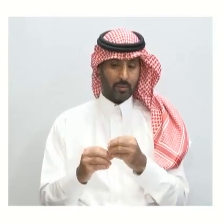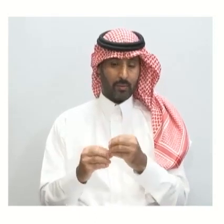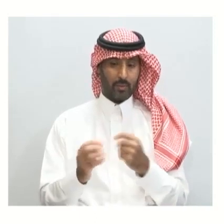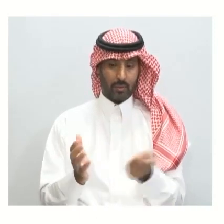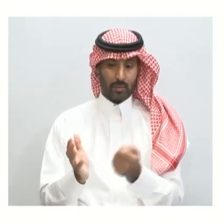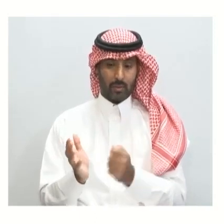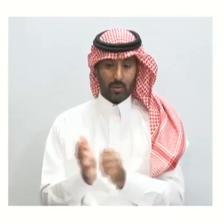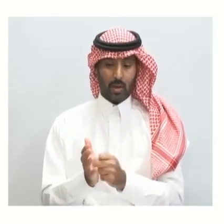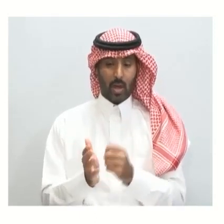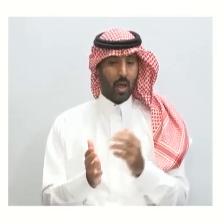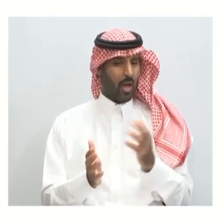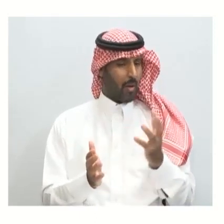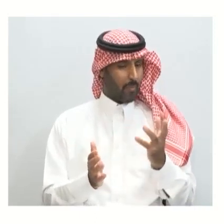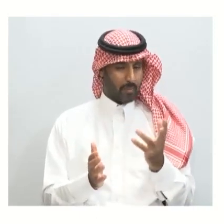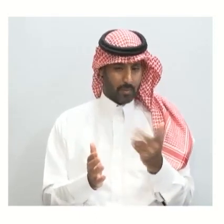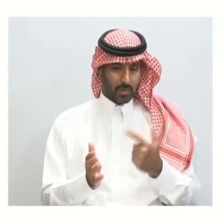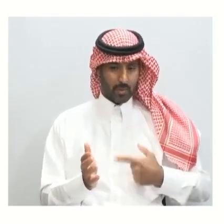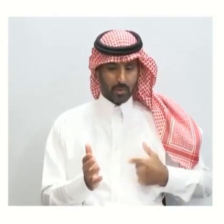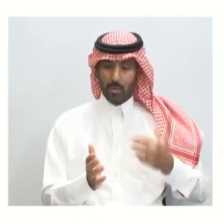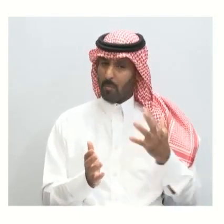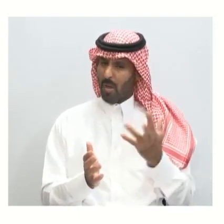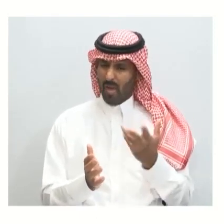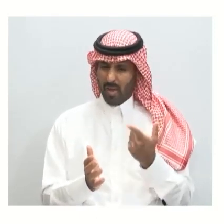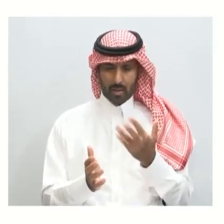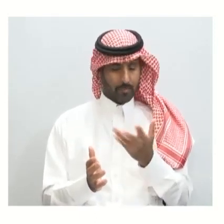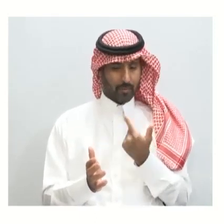an uncountable noun here, which makes us choose other.